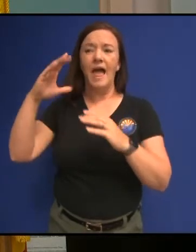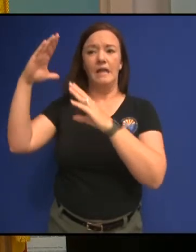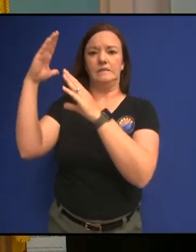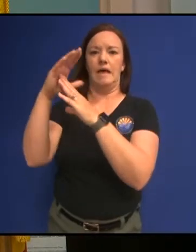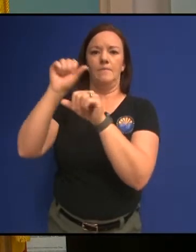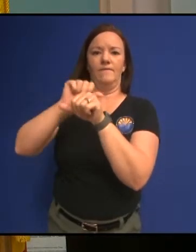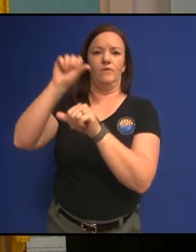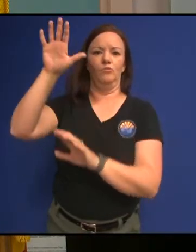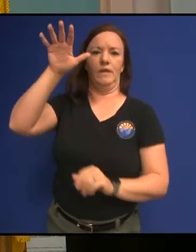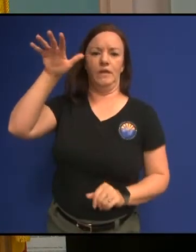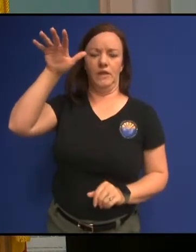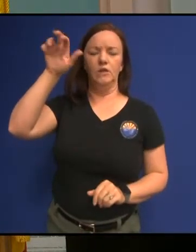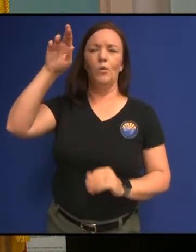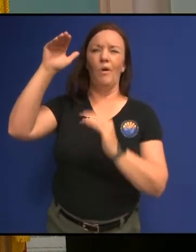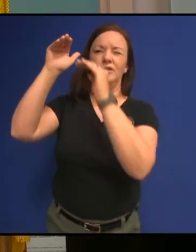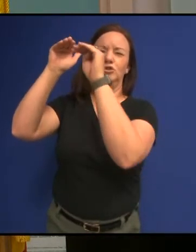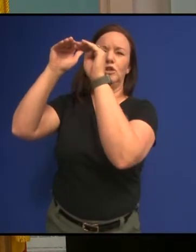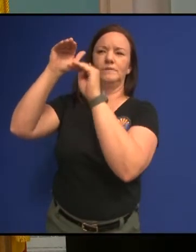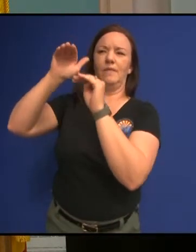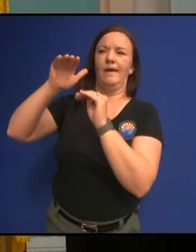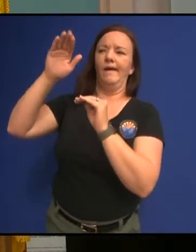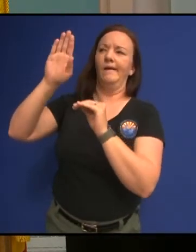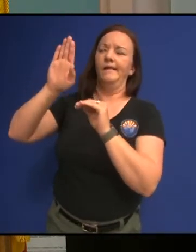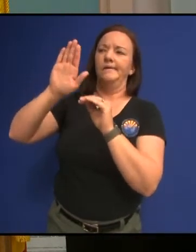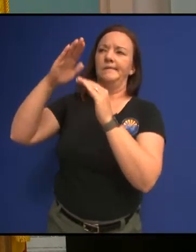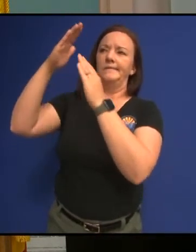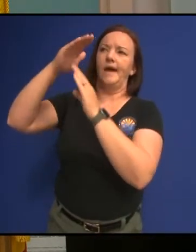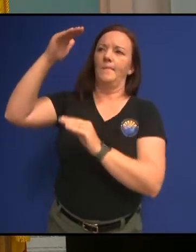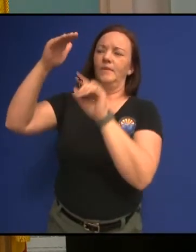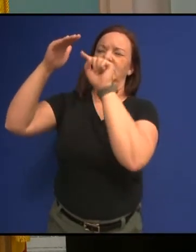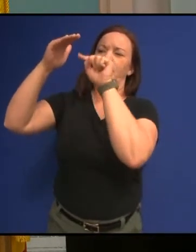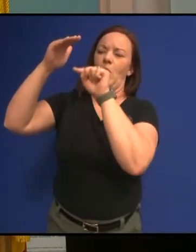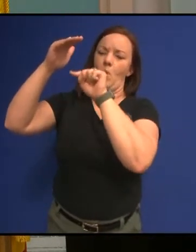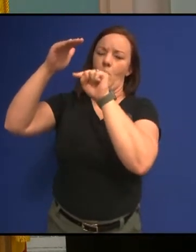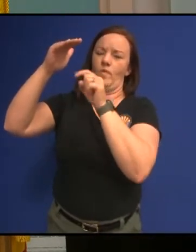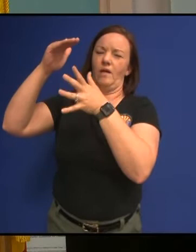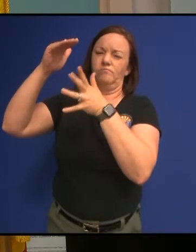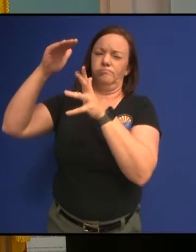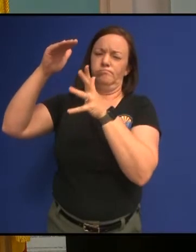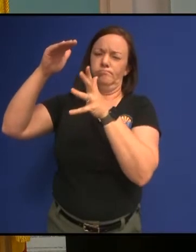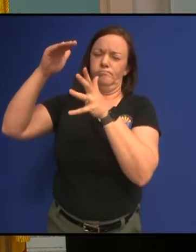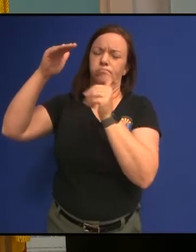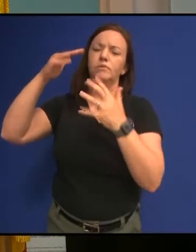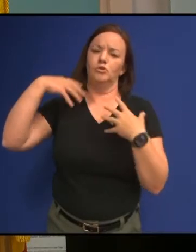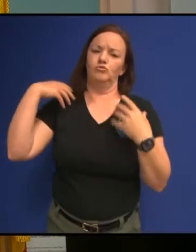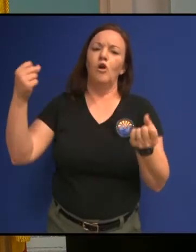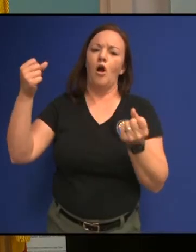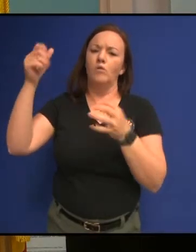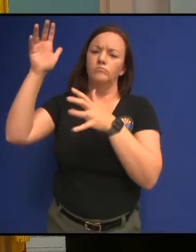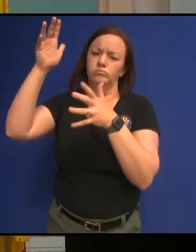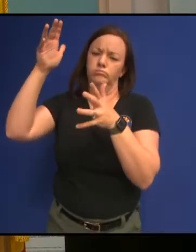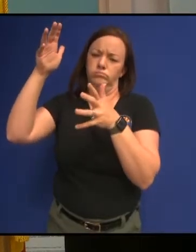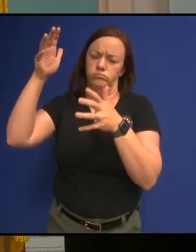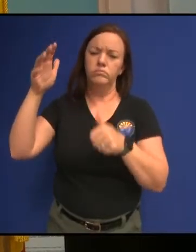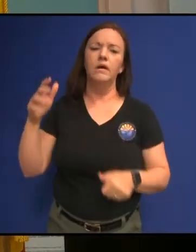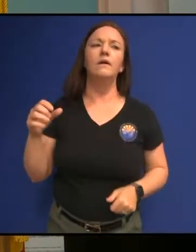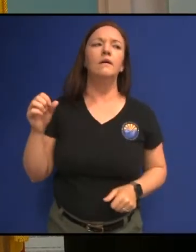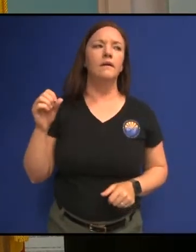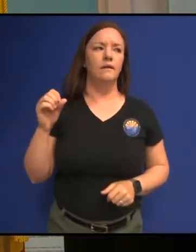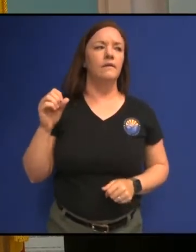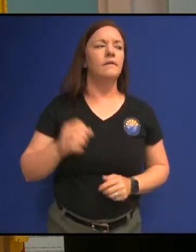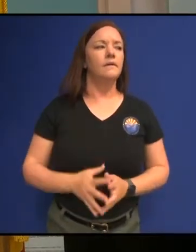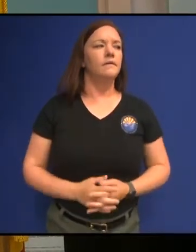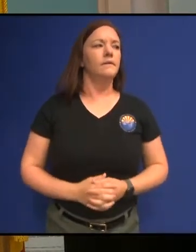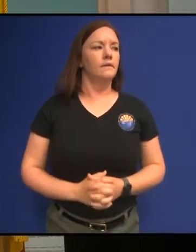level or just below ridgetop level. So we're expecting those strong winds up on the ridges or even a little bit